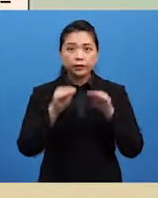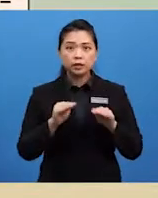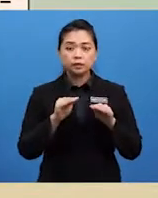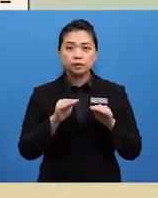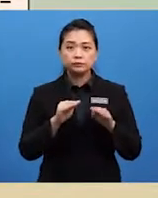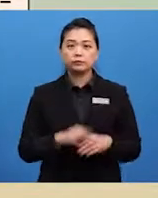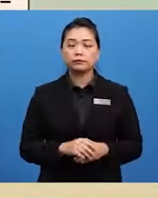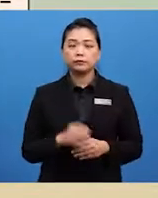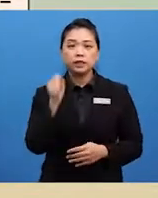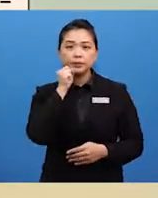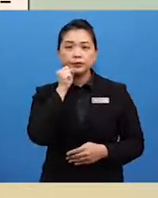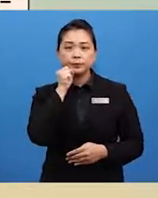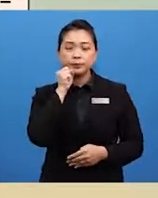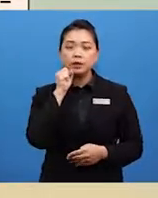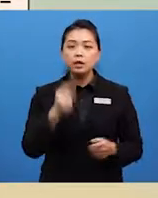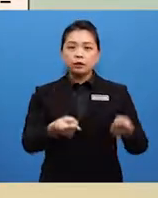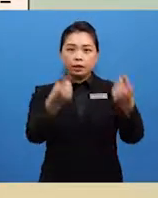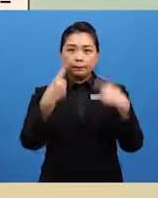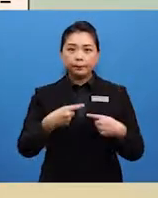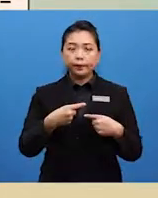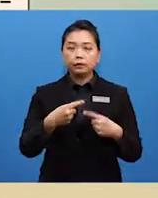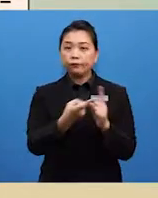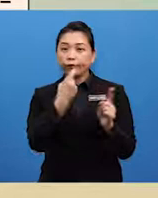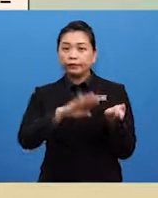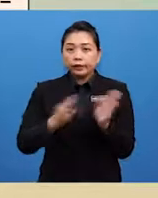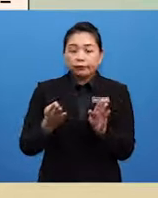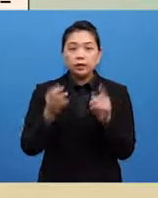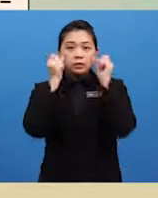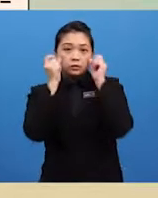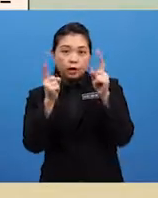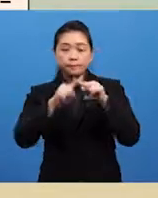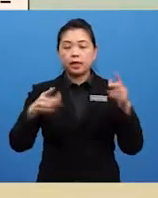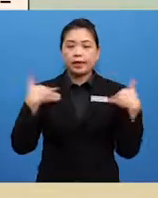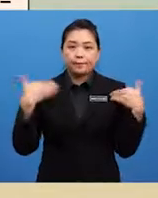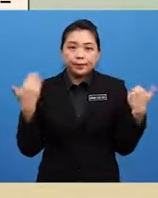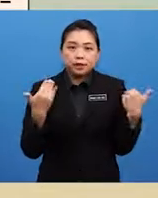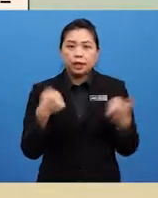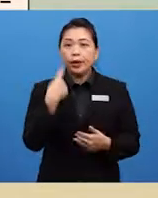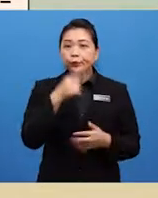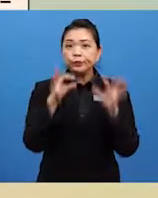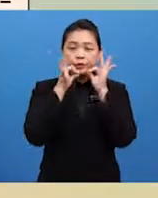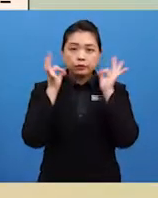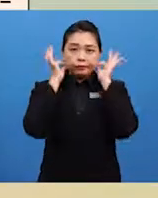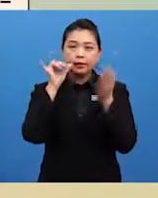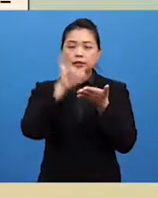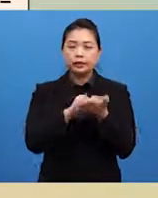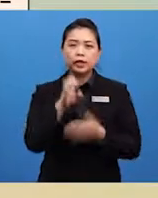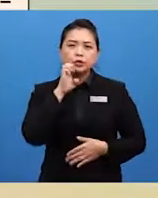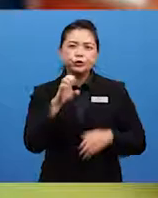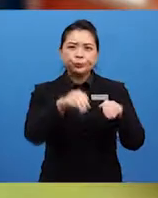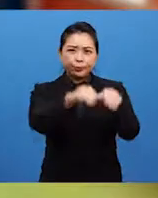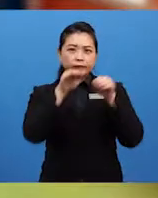Sharpie came back from the dead. Stunned, but happy. Whose cat did she bury back then?